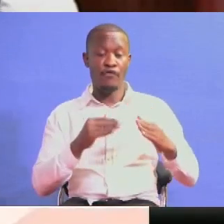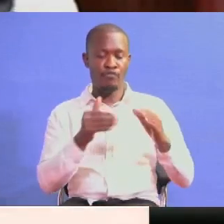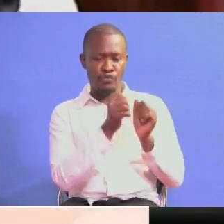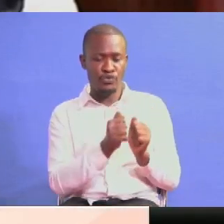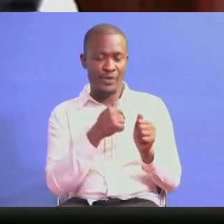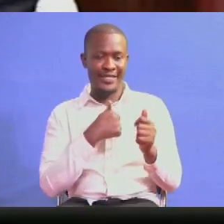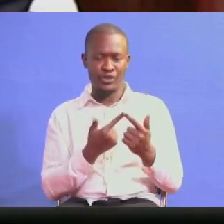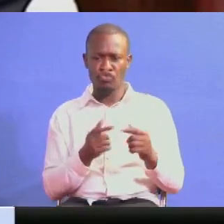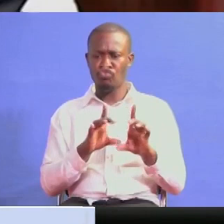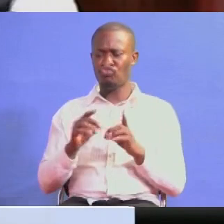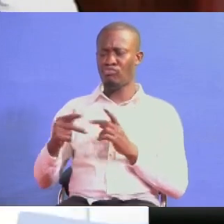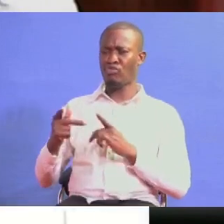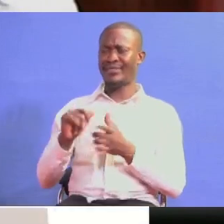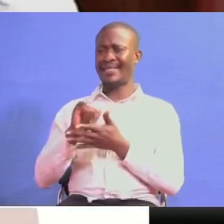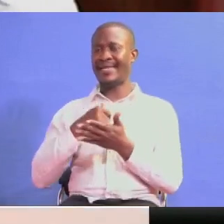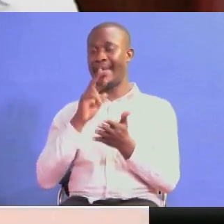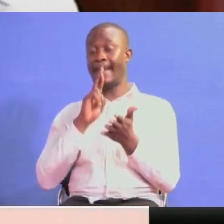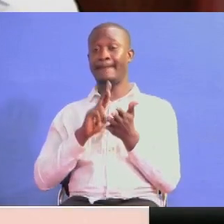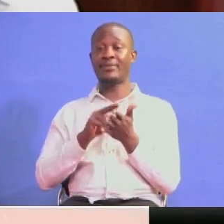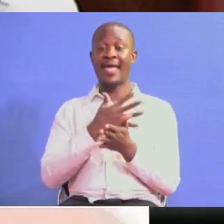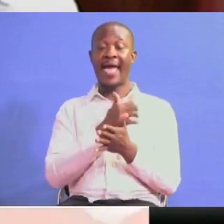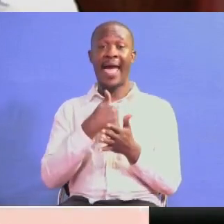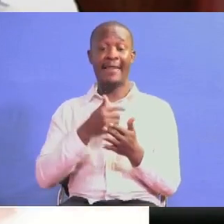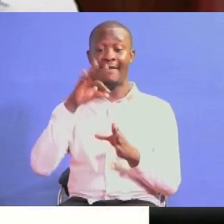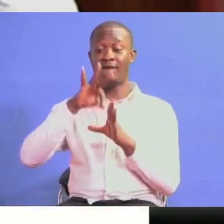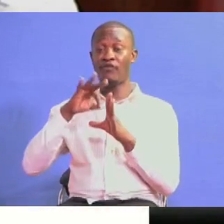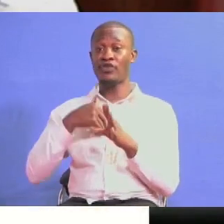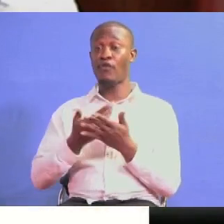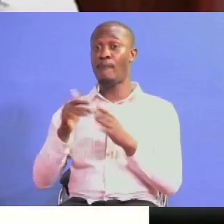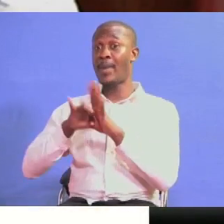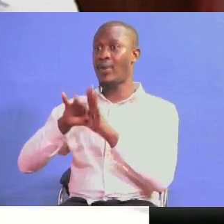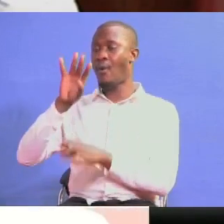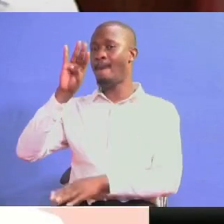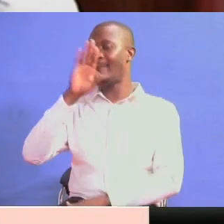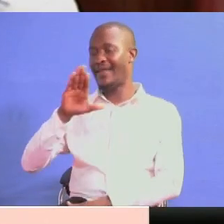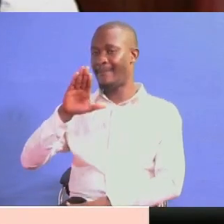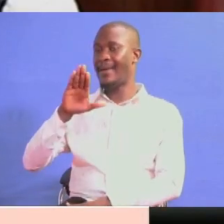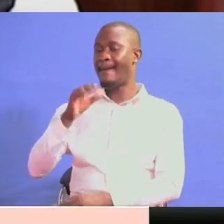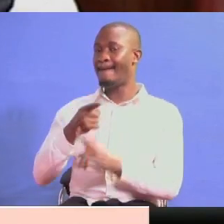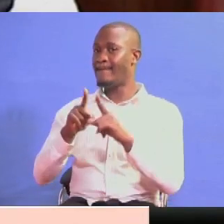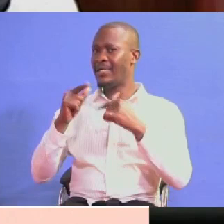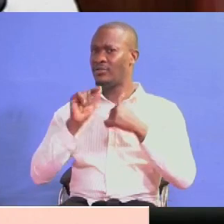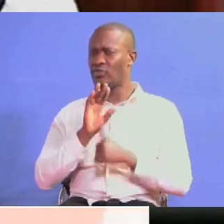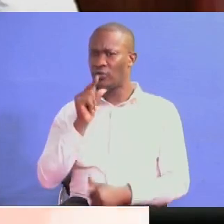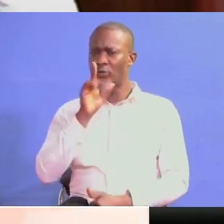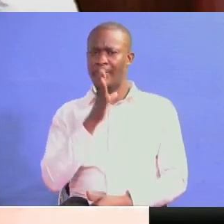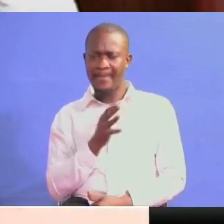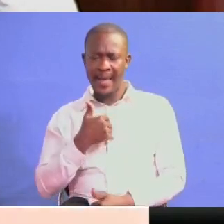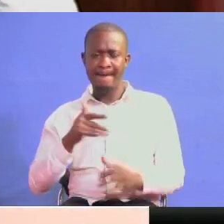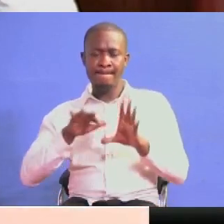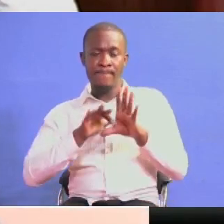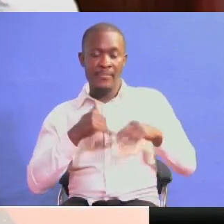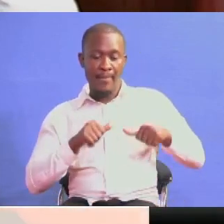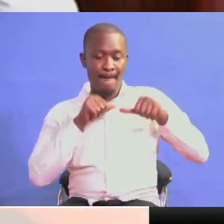and confirm the report and the vote of the members of Parliament. Unfortunately, Mr. Speaker, the members that were put